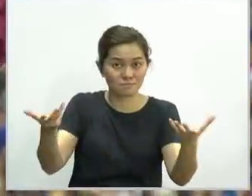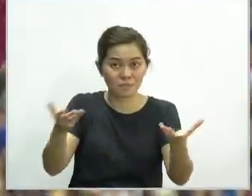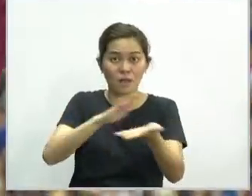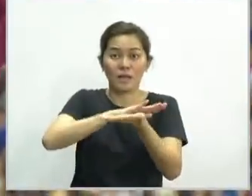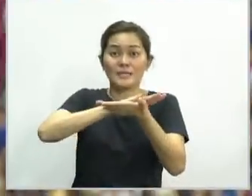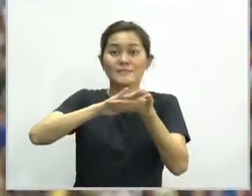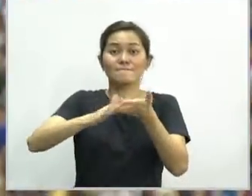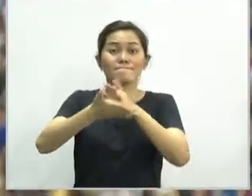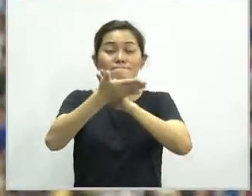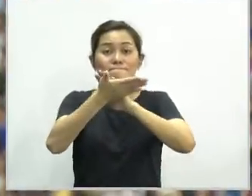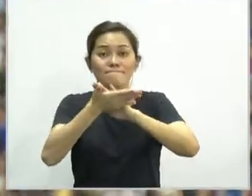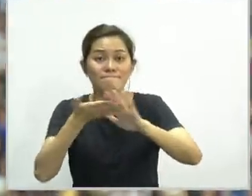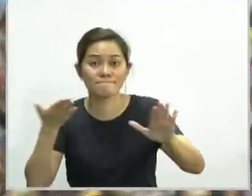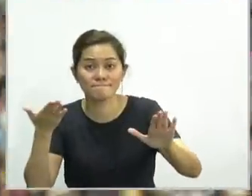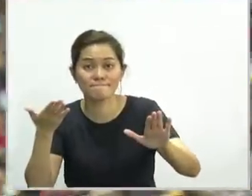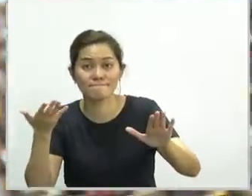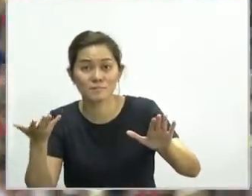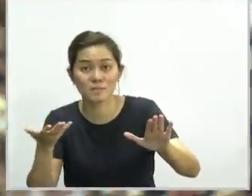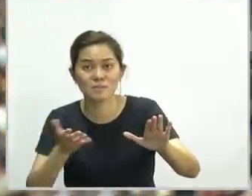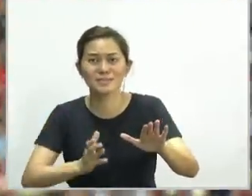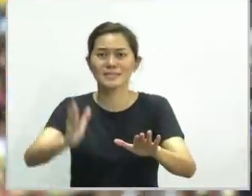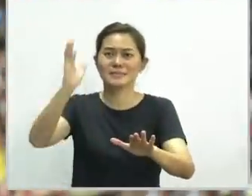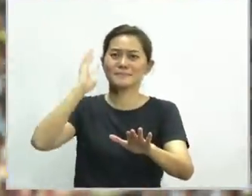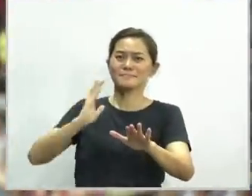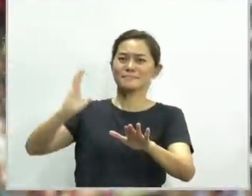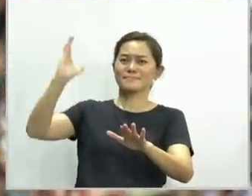forgiveness from the past.